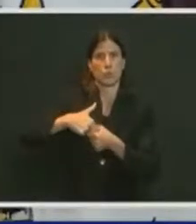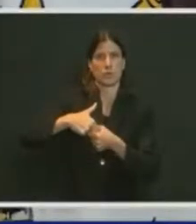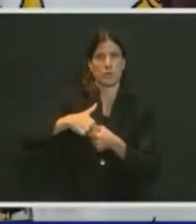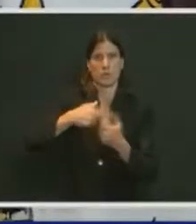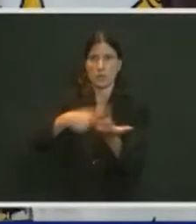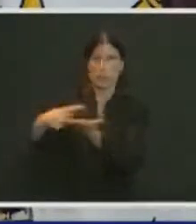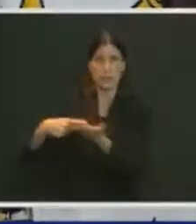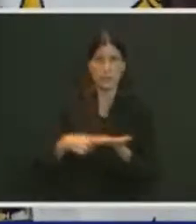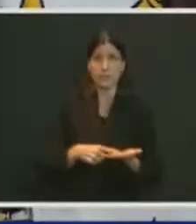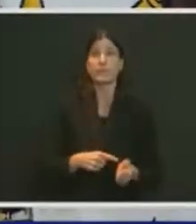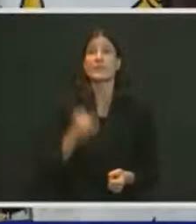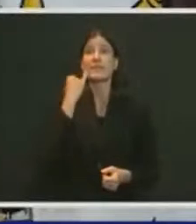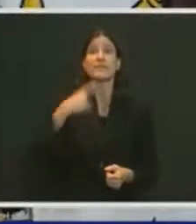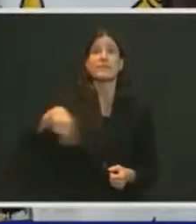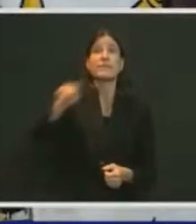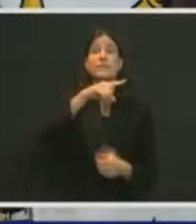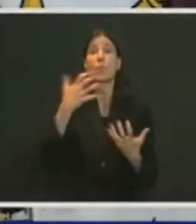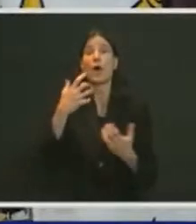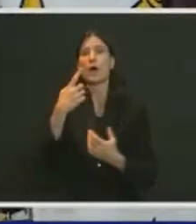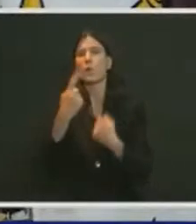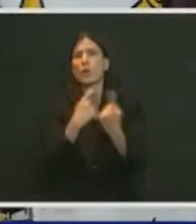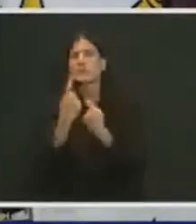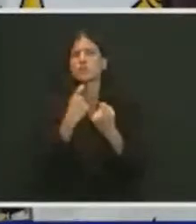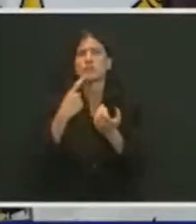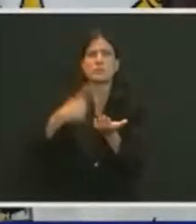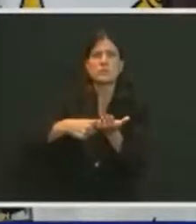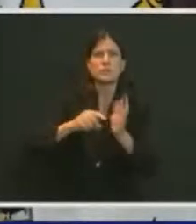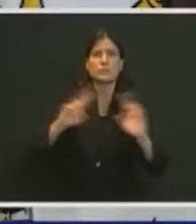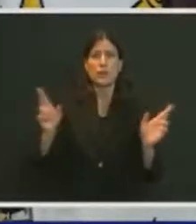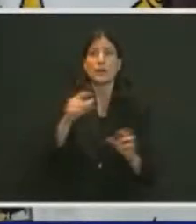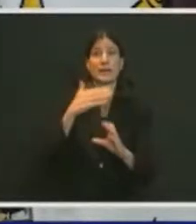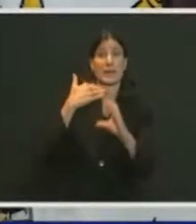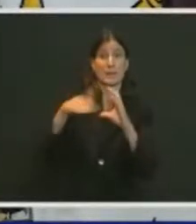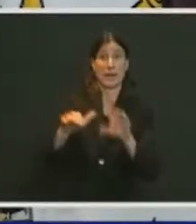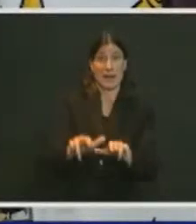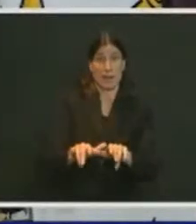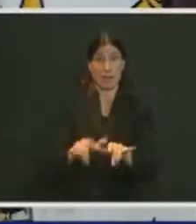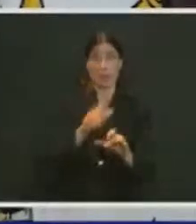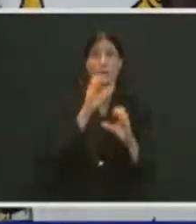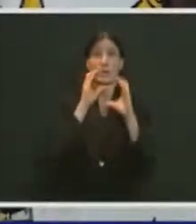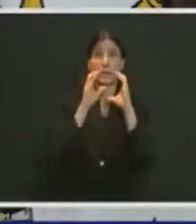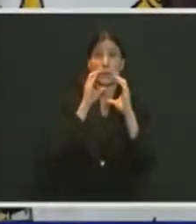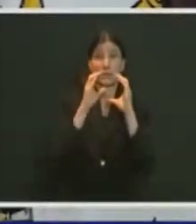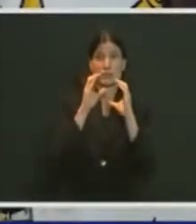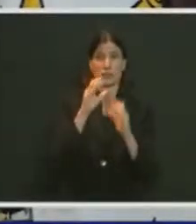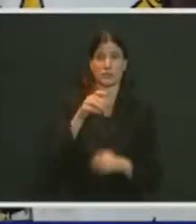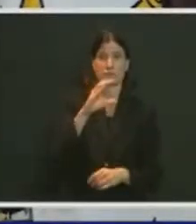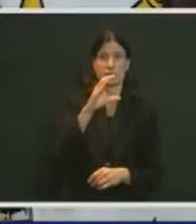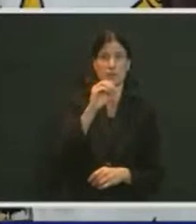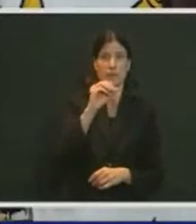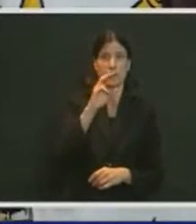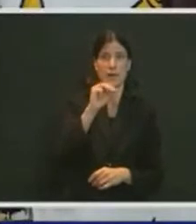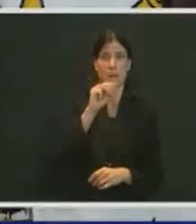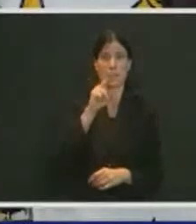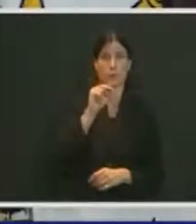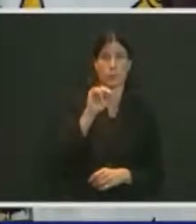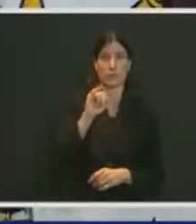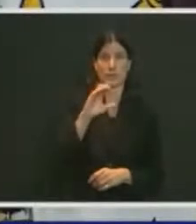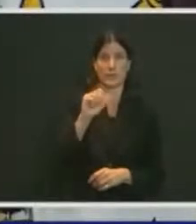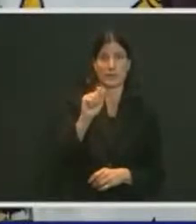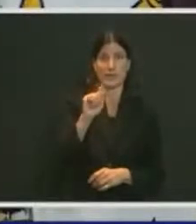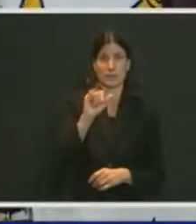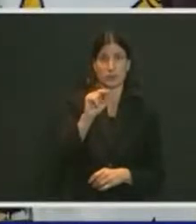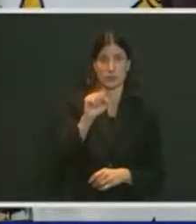communications@governor.ri.com, and I look forward to it. This is a really hard time for older adults. You know, you're the most vulnerable and susceptible. You have to